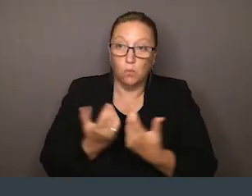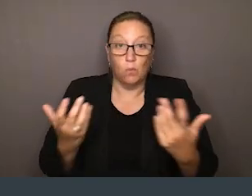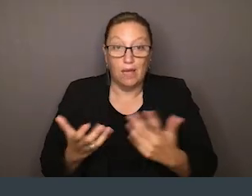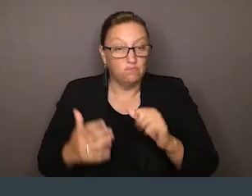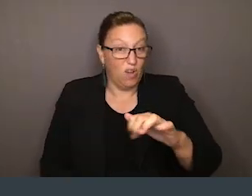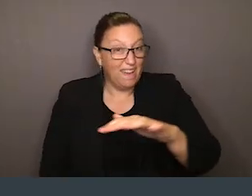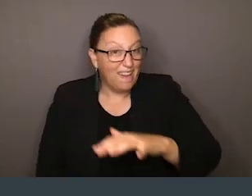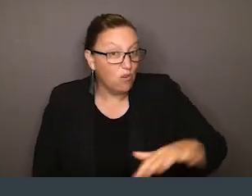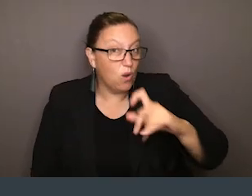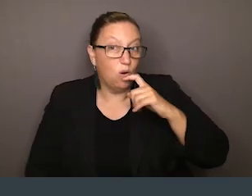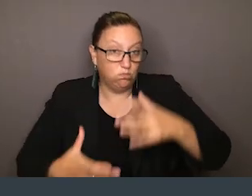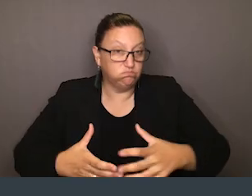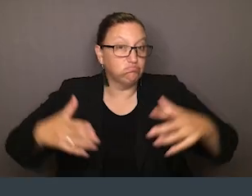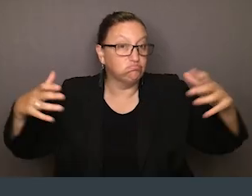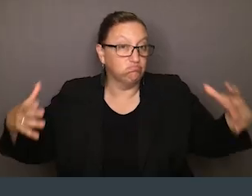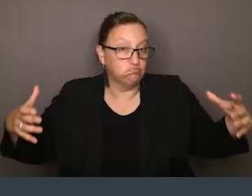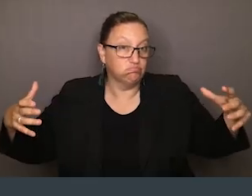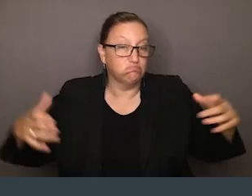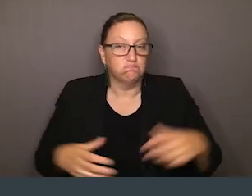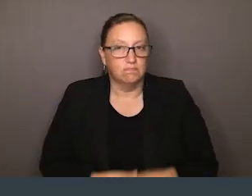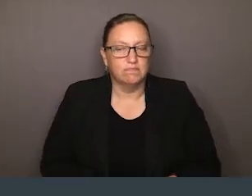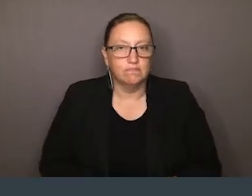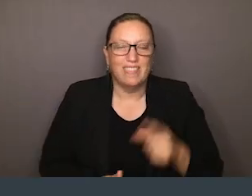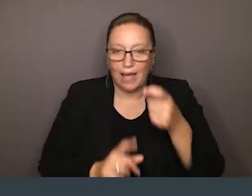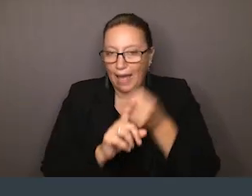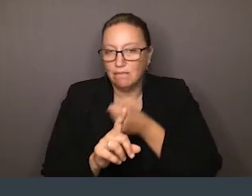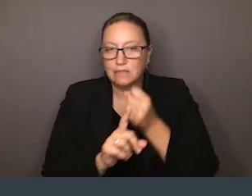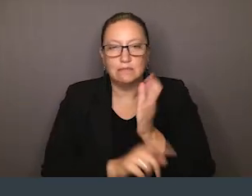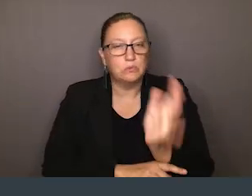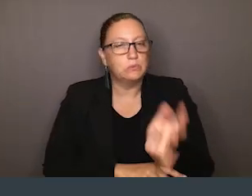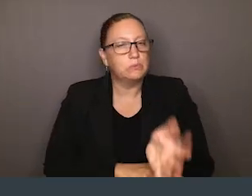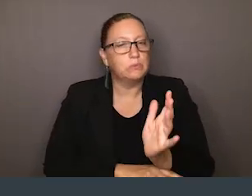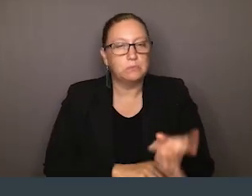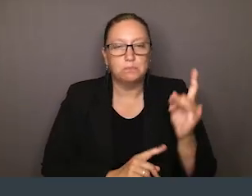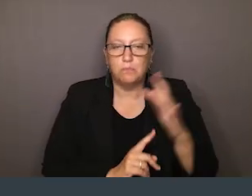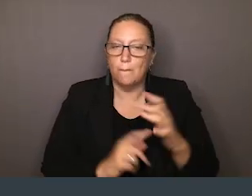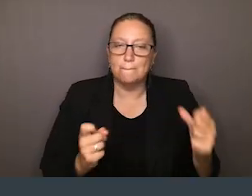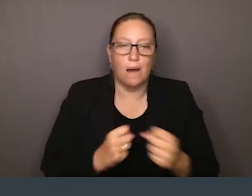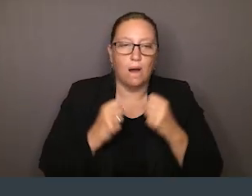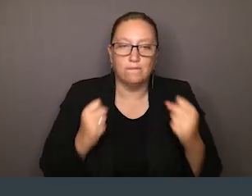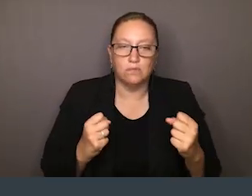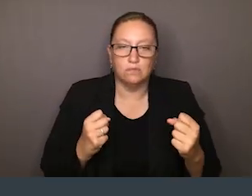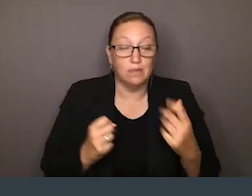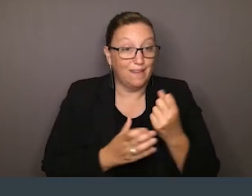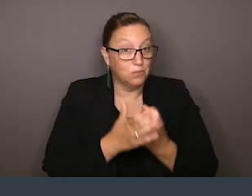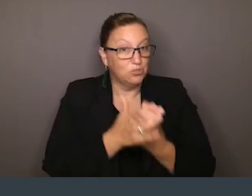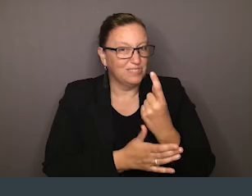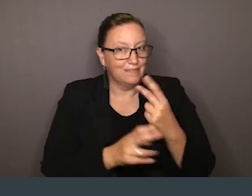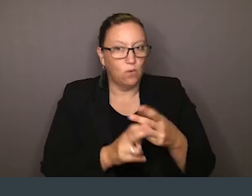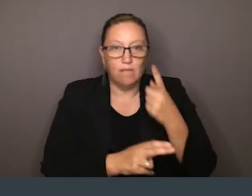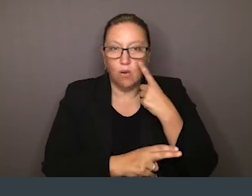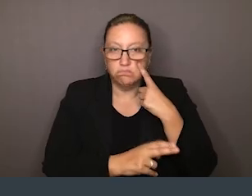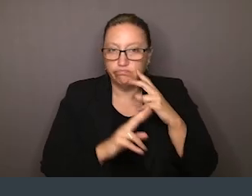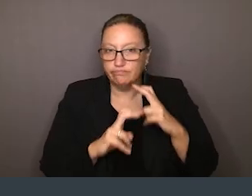your area or on a bigger scale, that advocacy has been really powerful. So if there's an opportunity for you to